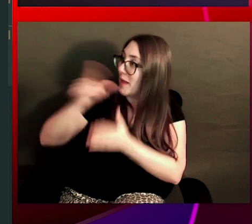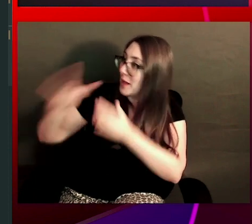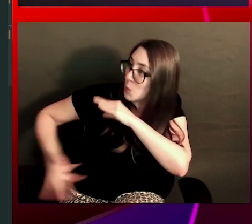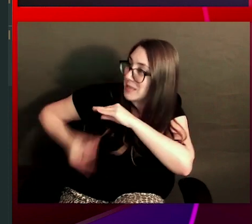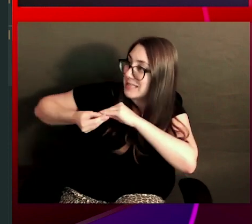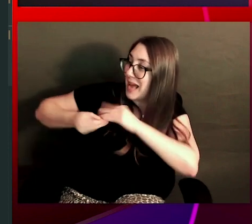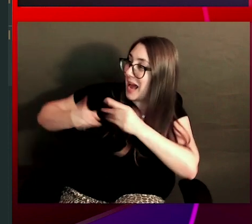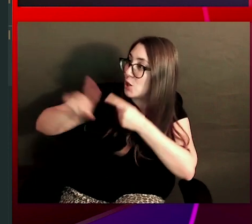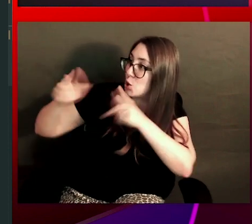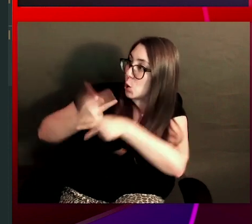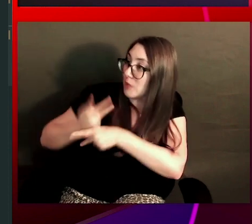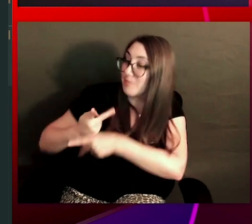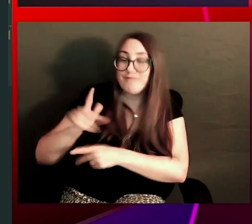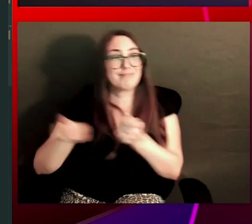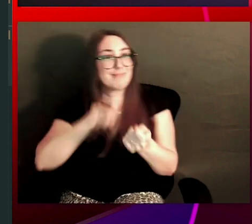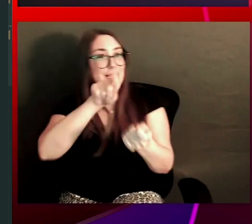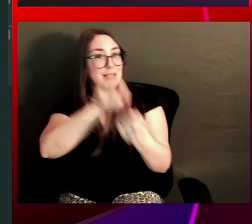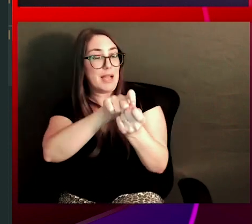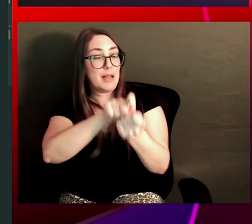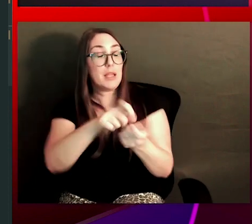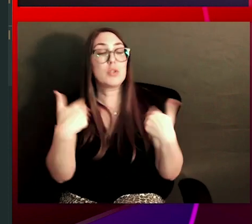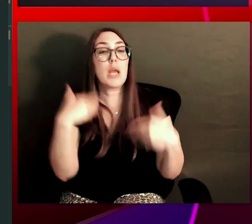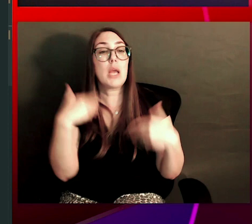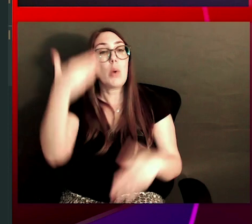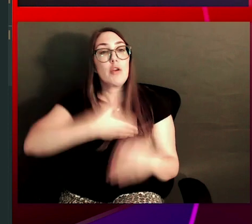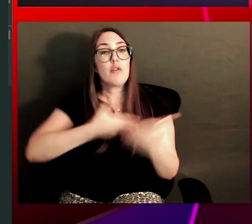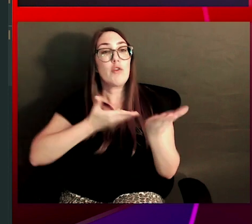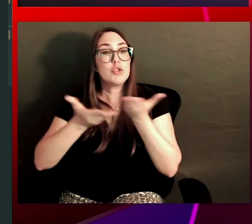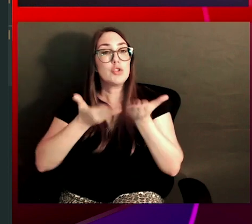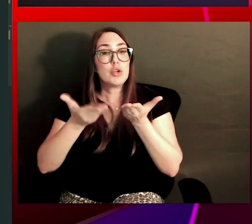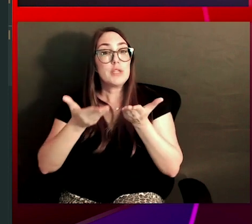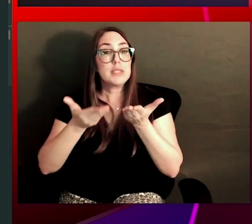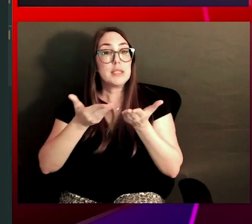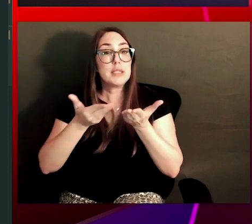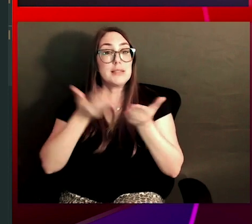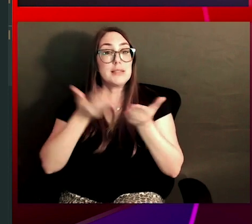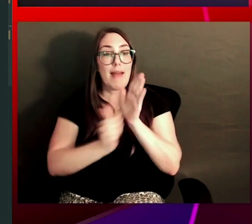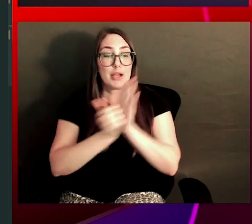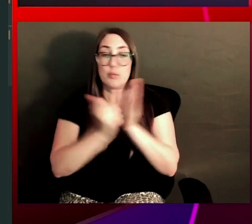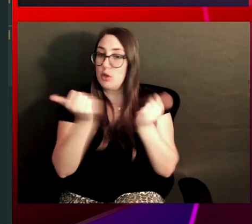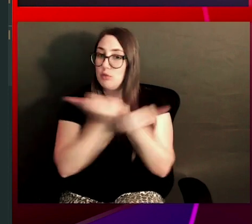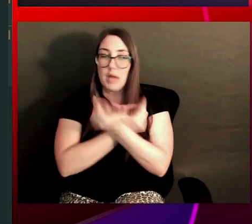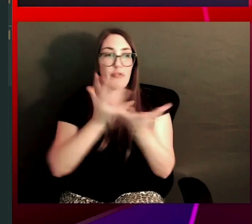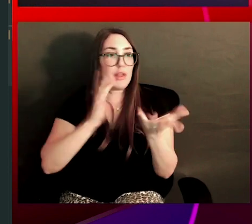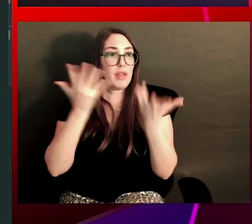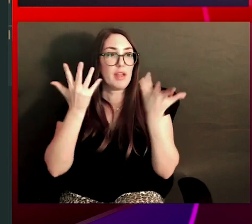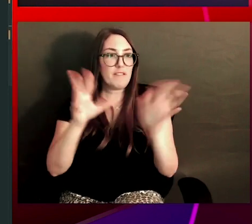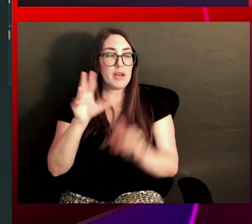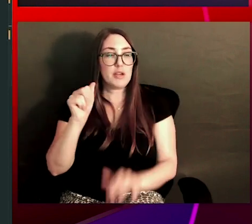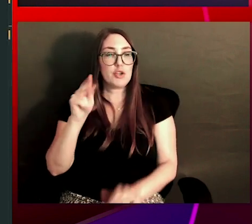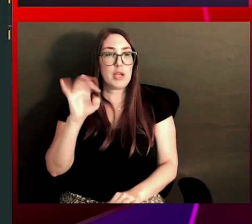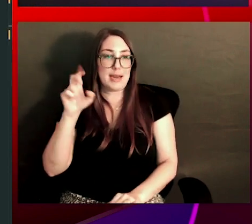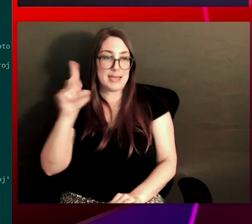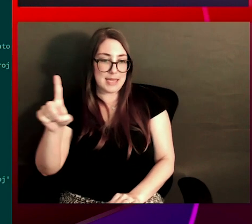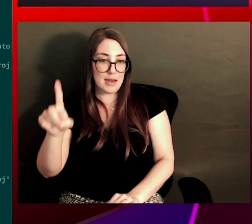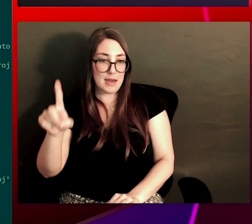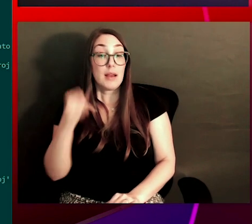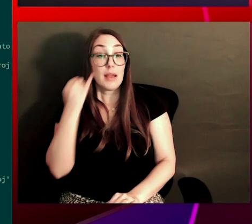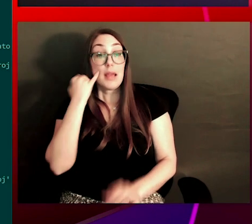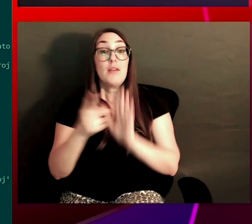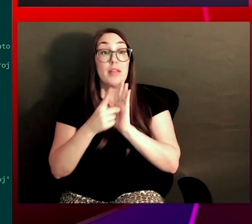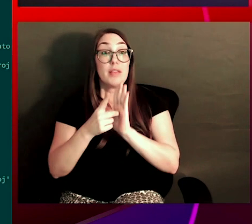Done automatically. So now we have the from services attribute, okay? Everything is annotated. If the demo gods are with us, we should be able to deploy